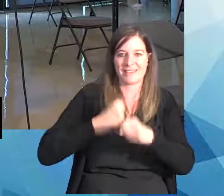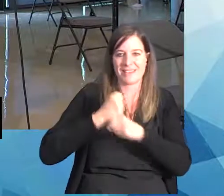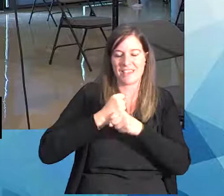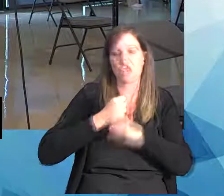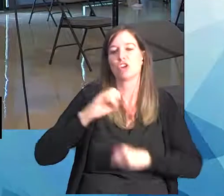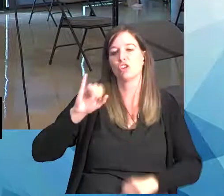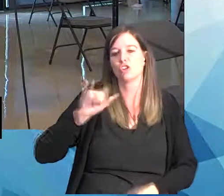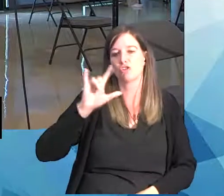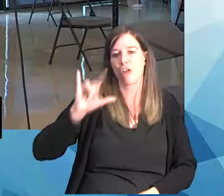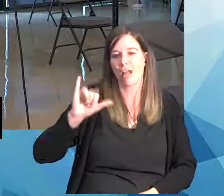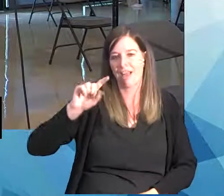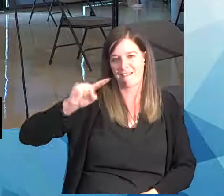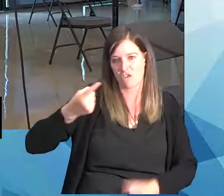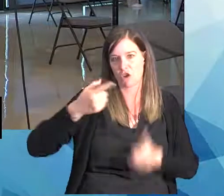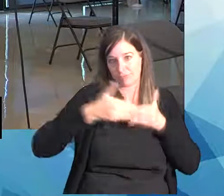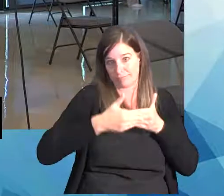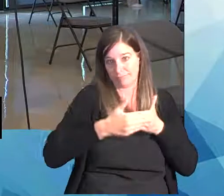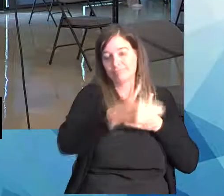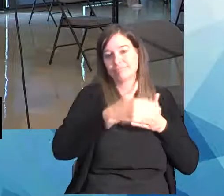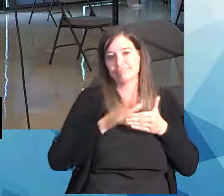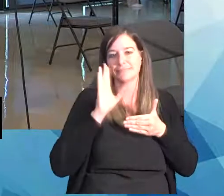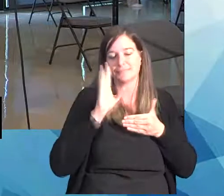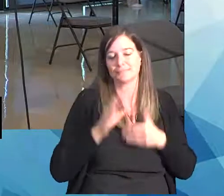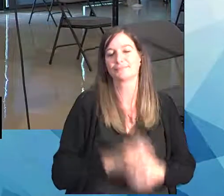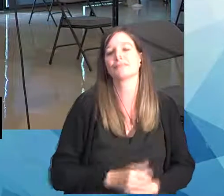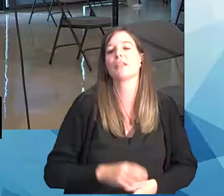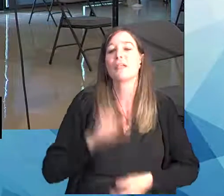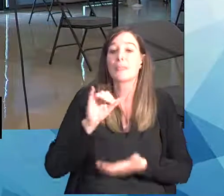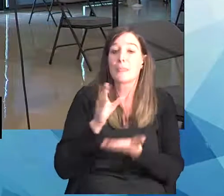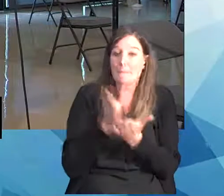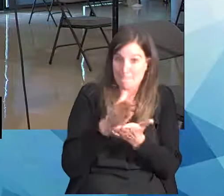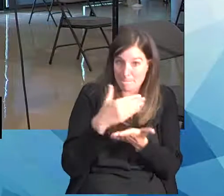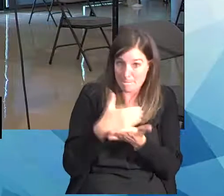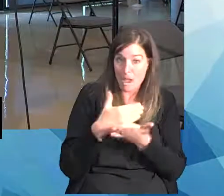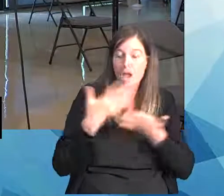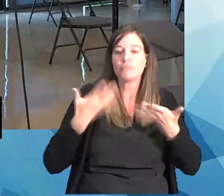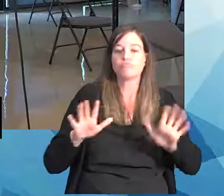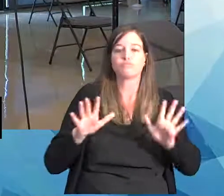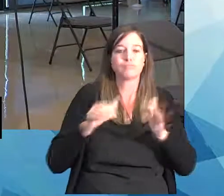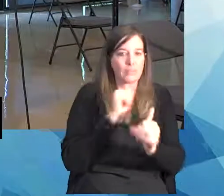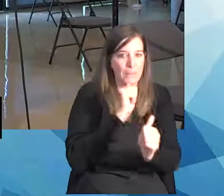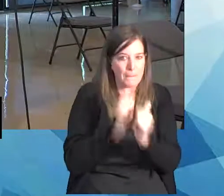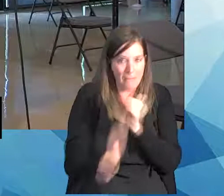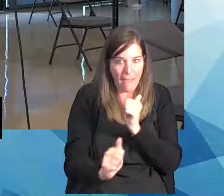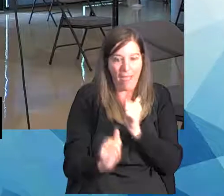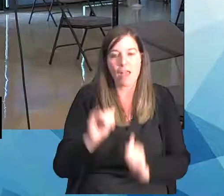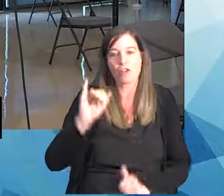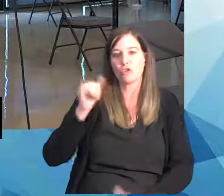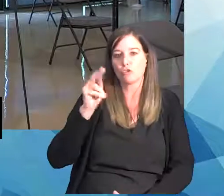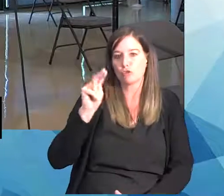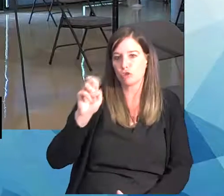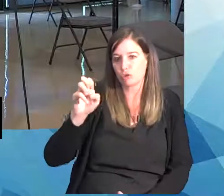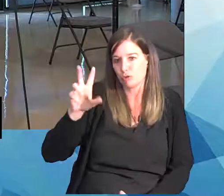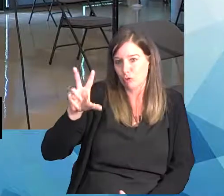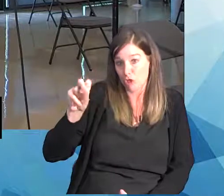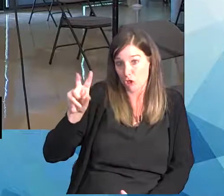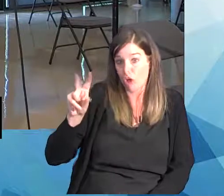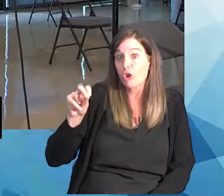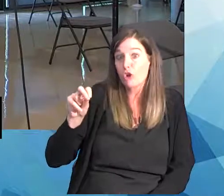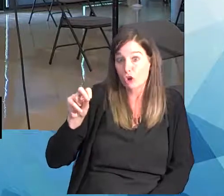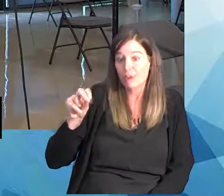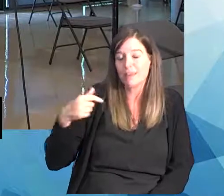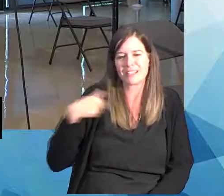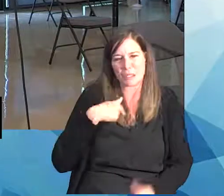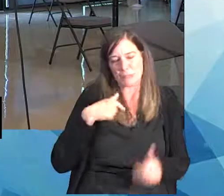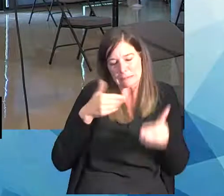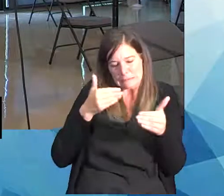The budget went ahead and passed on June 30th, so we got it basically done as close